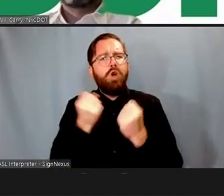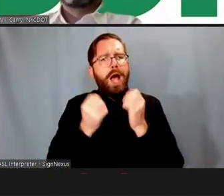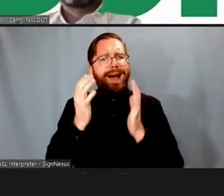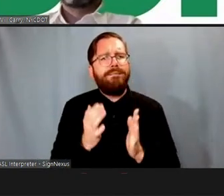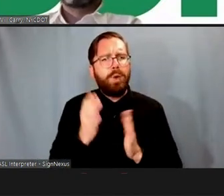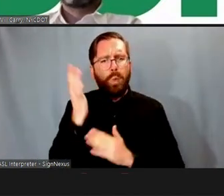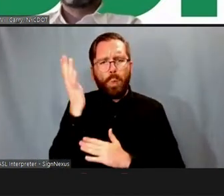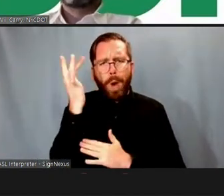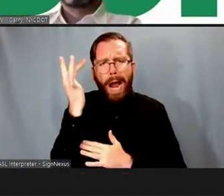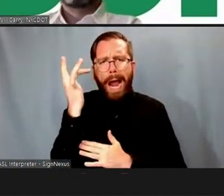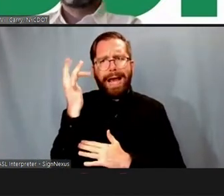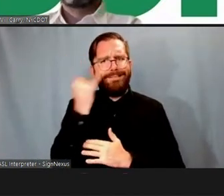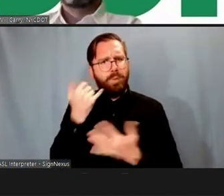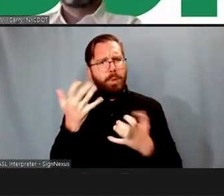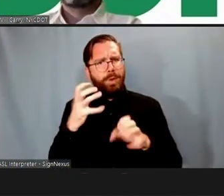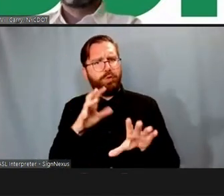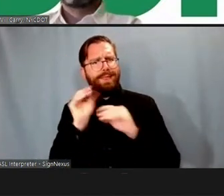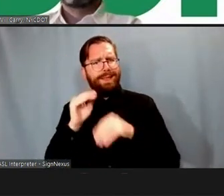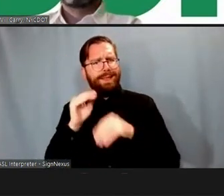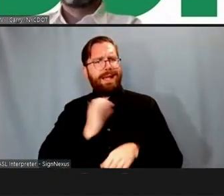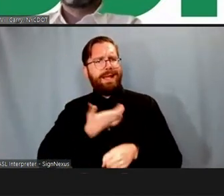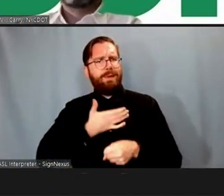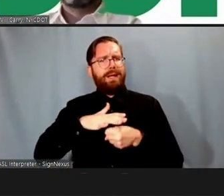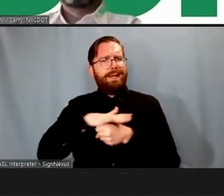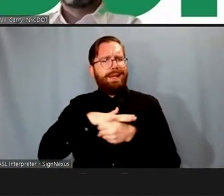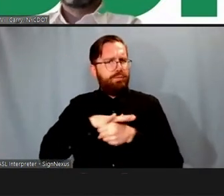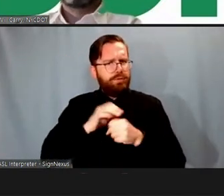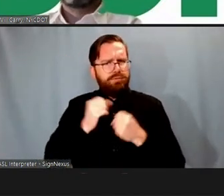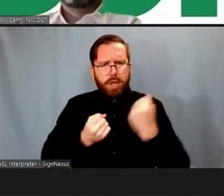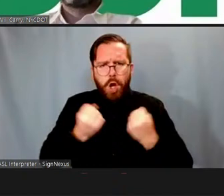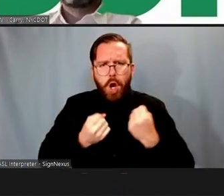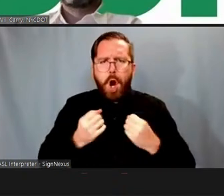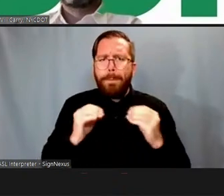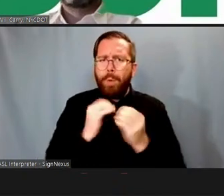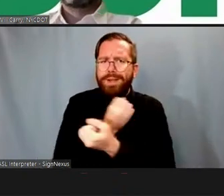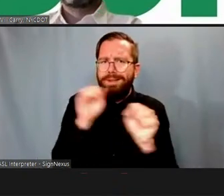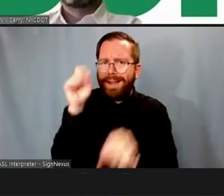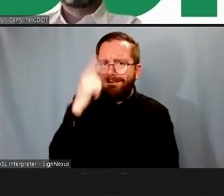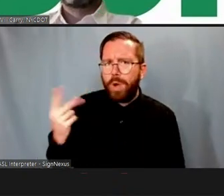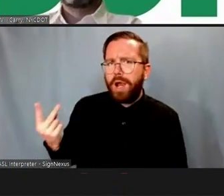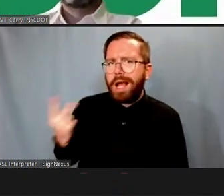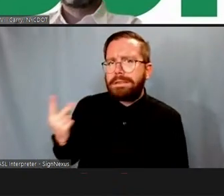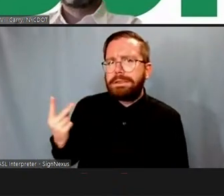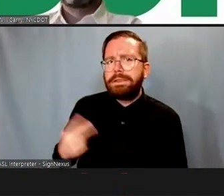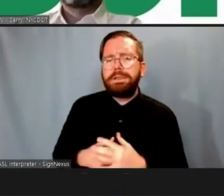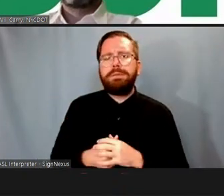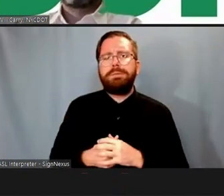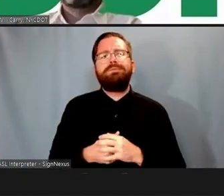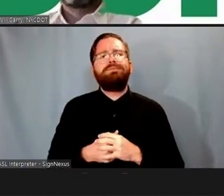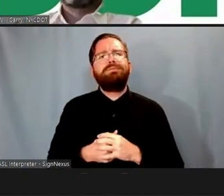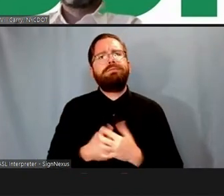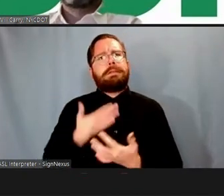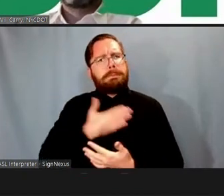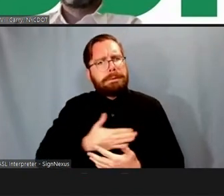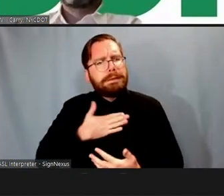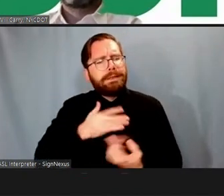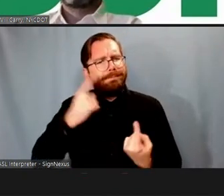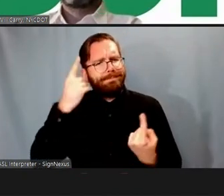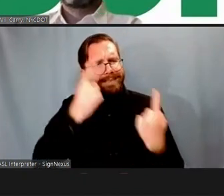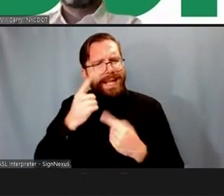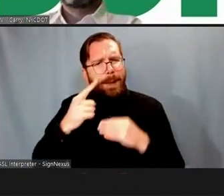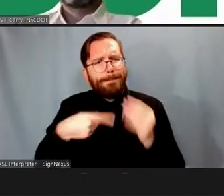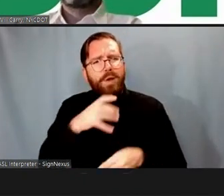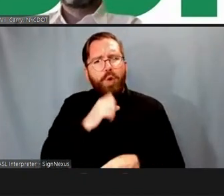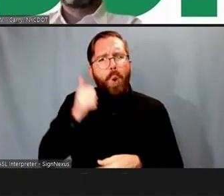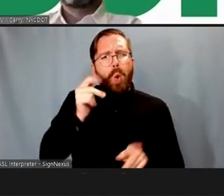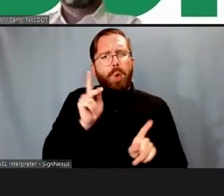our neighborhood more often i really hope that you will consider the burden on the elderly in